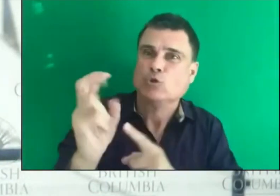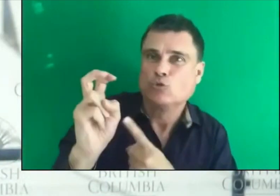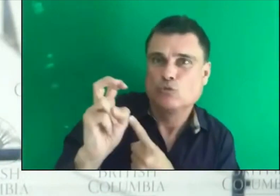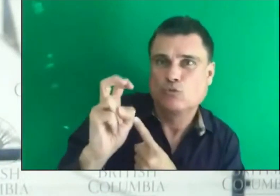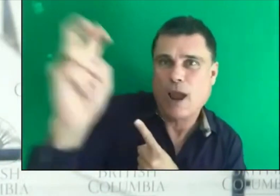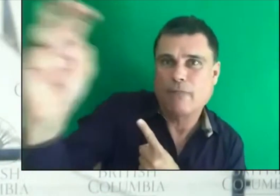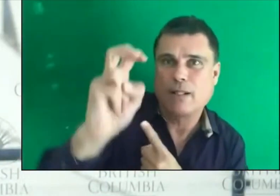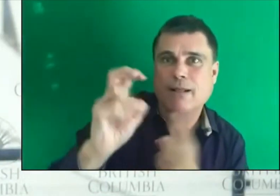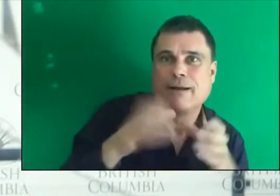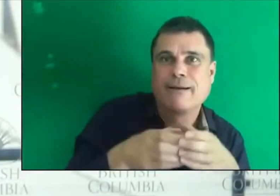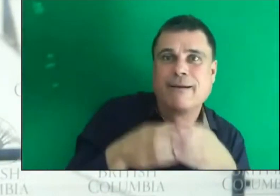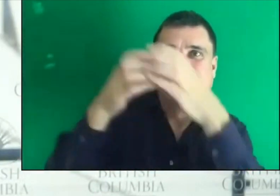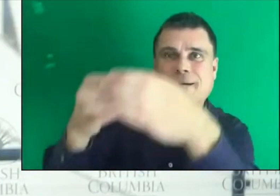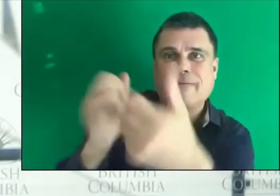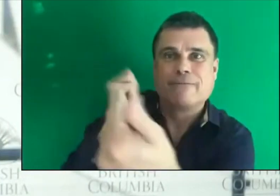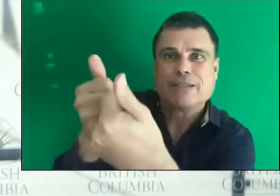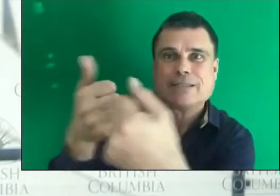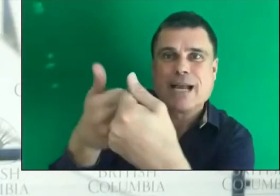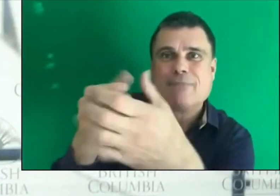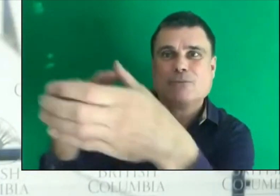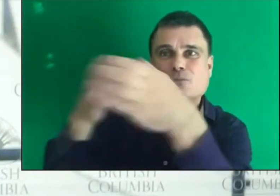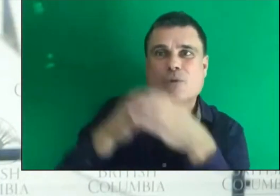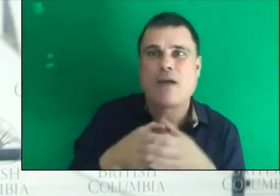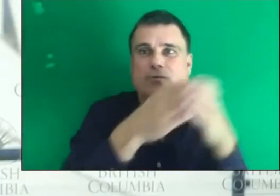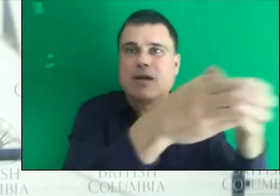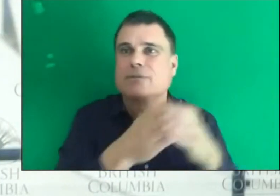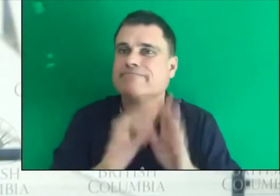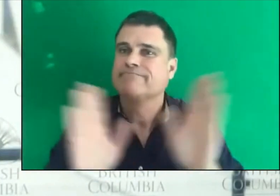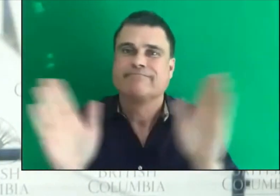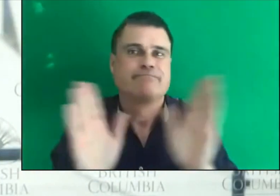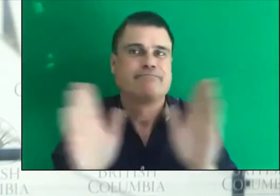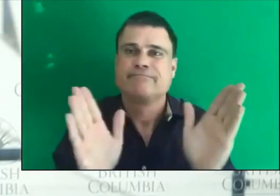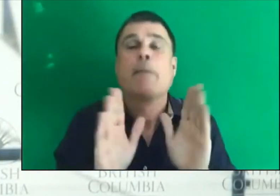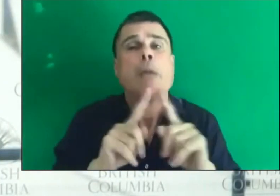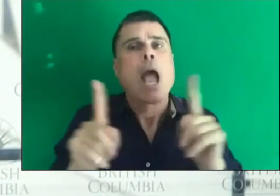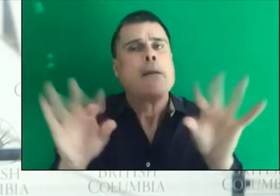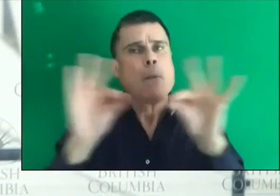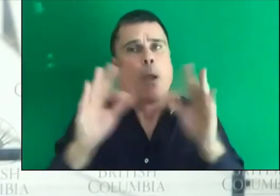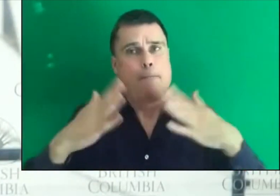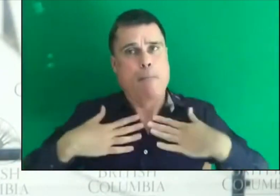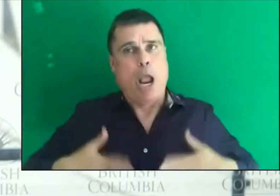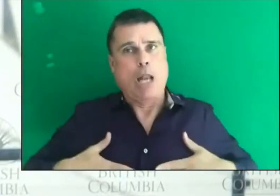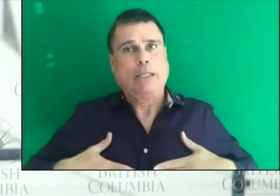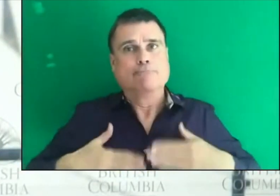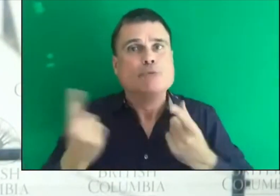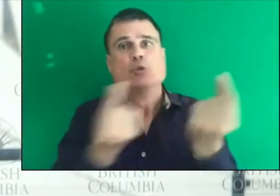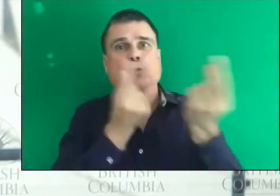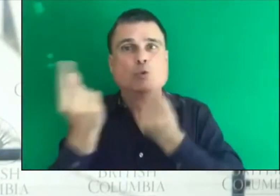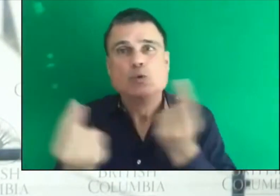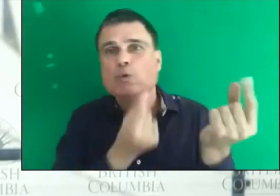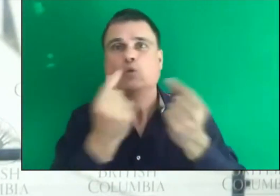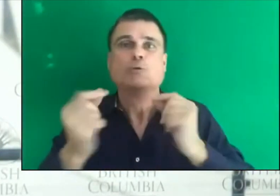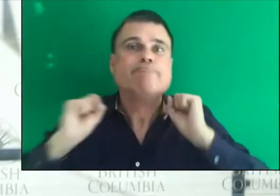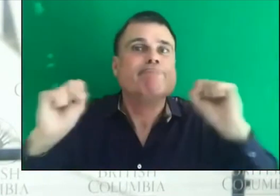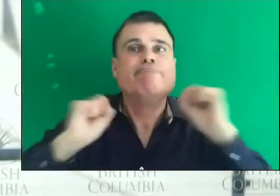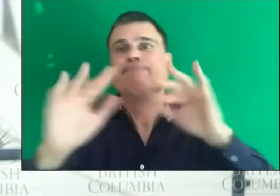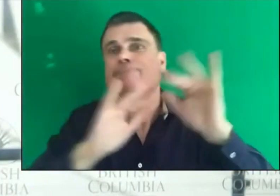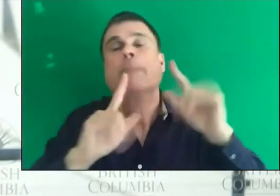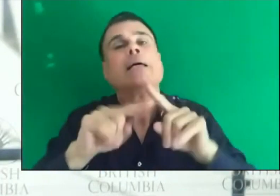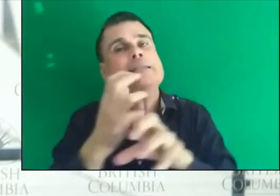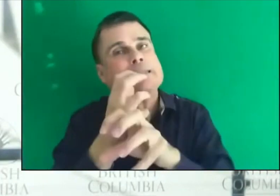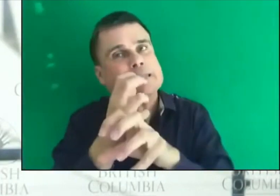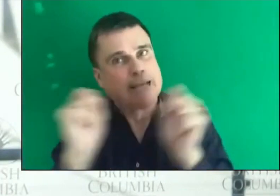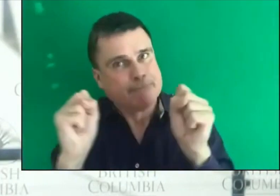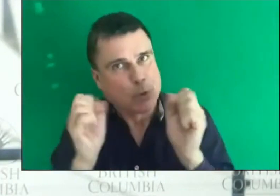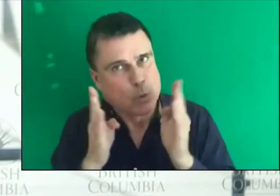that keep all children safe. We know how important it is to continue with physical activity, so we don't say stop at all, but what we